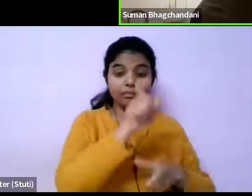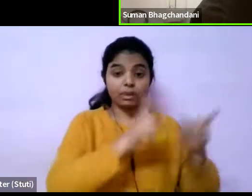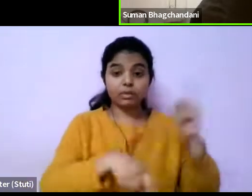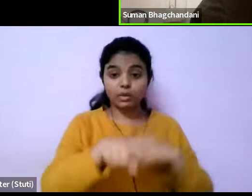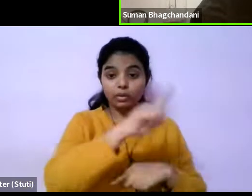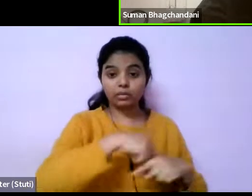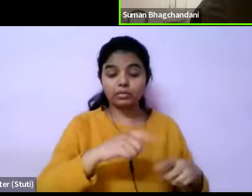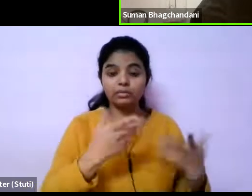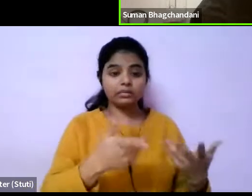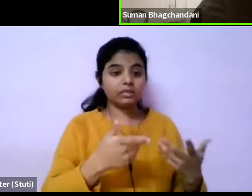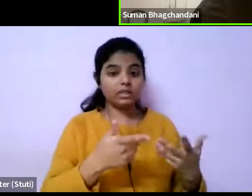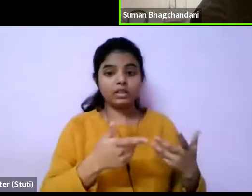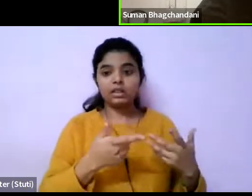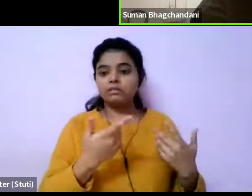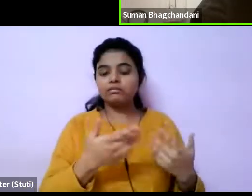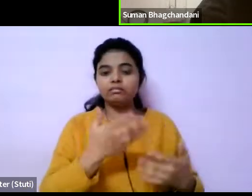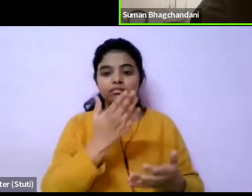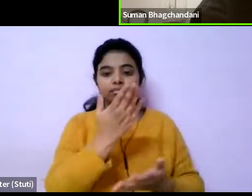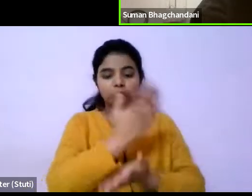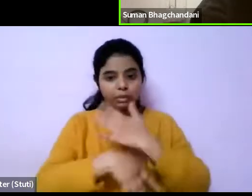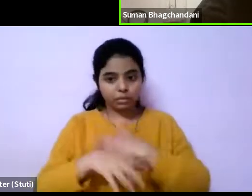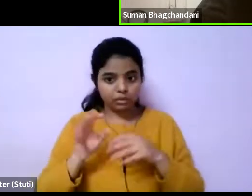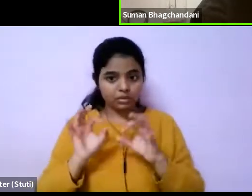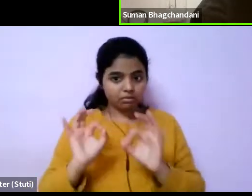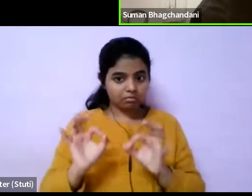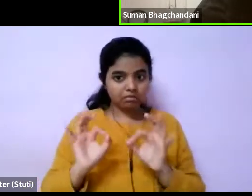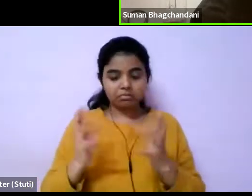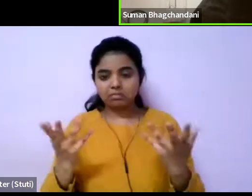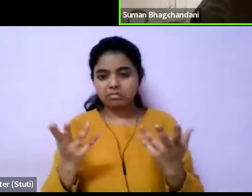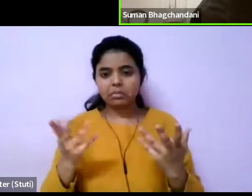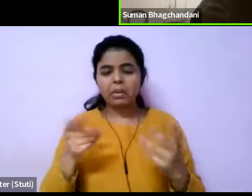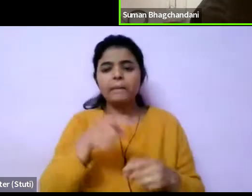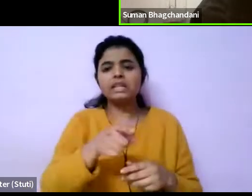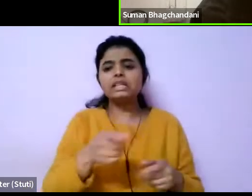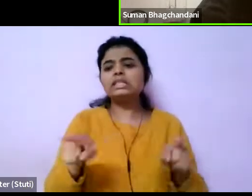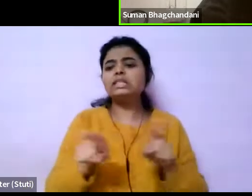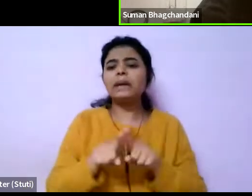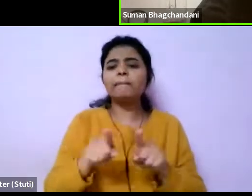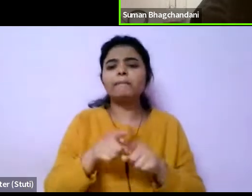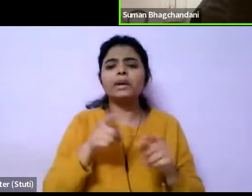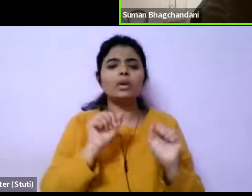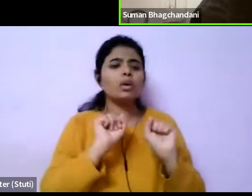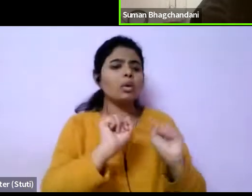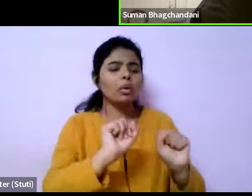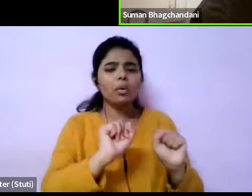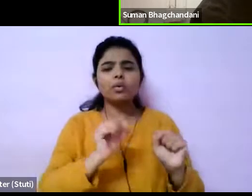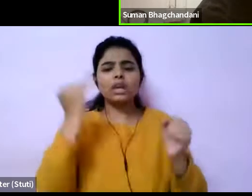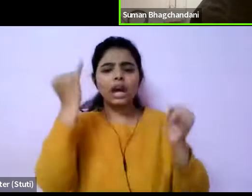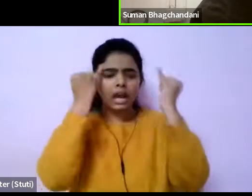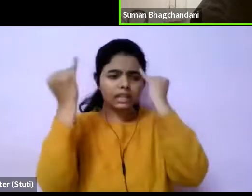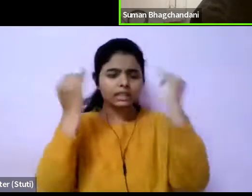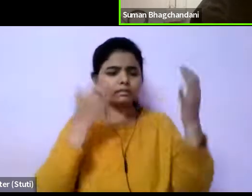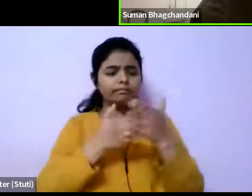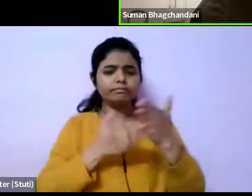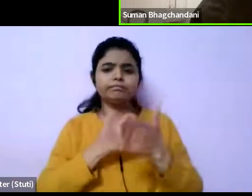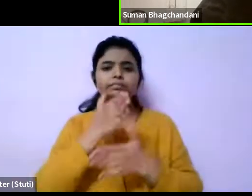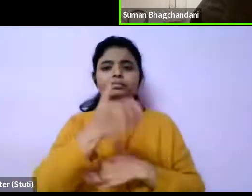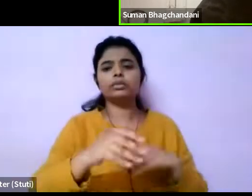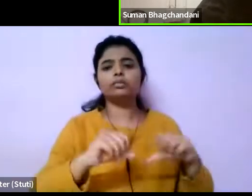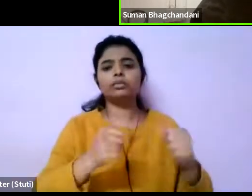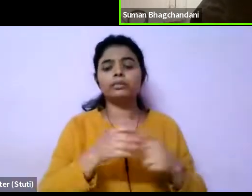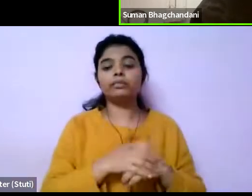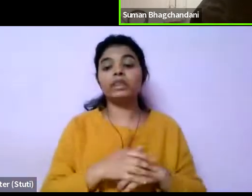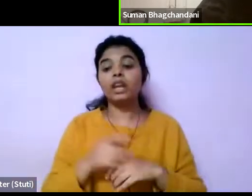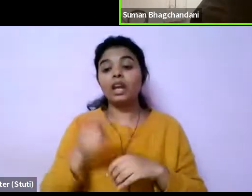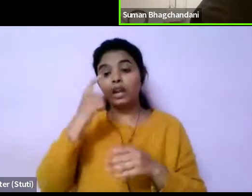are not impervious to disability and have been subjected to challenges that have penetrated the ideal. Rupika and